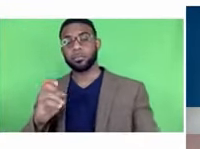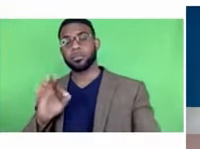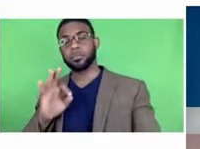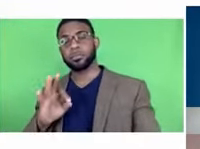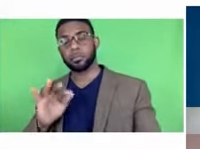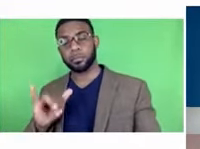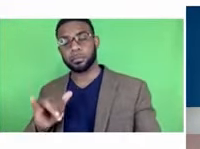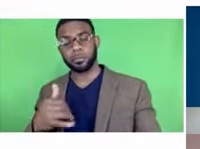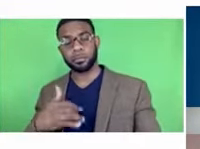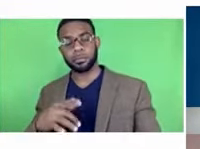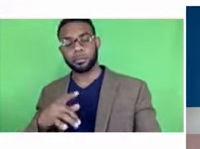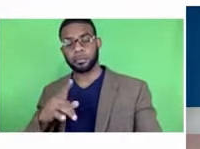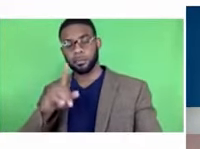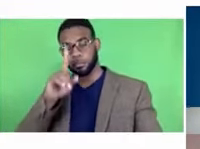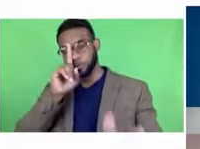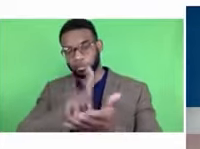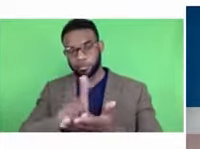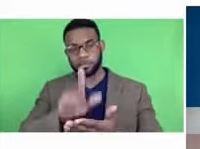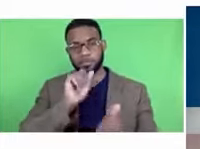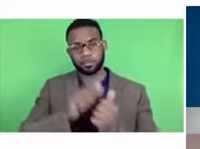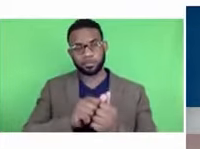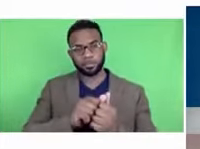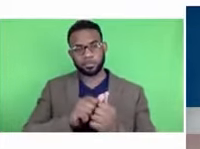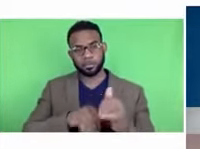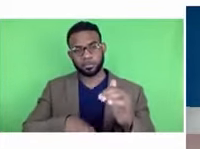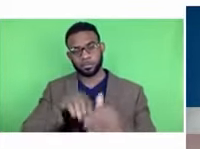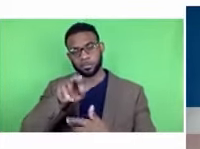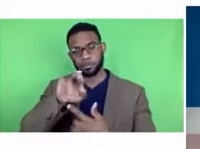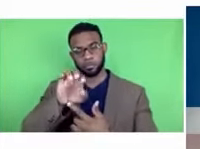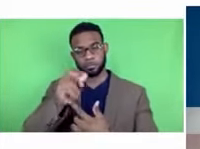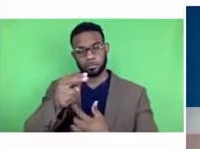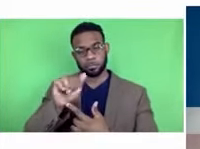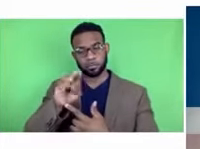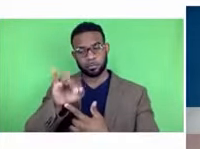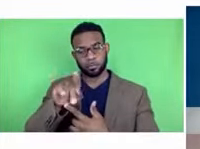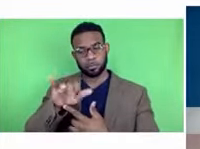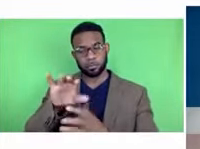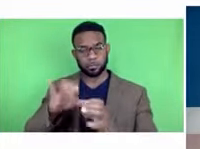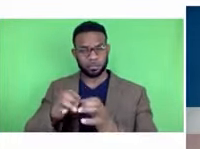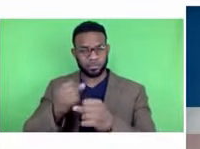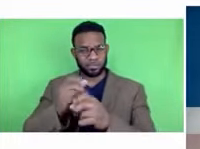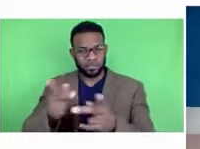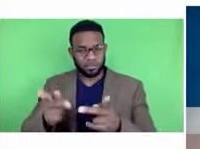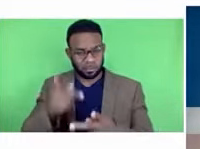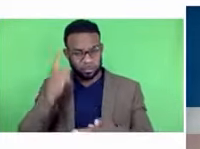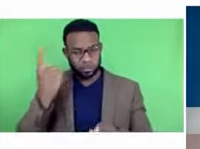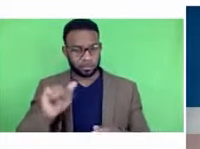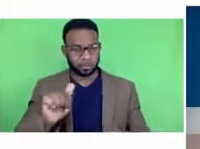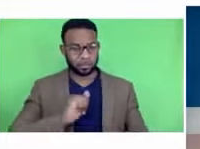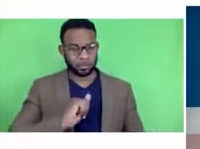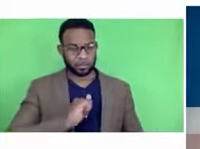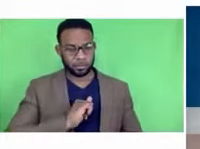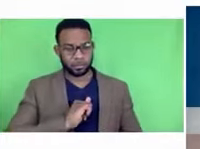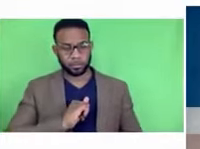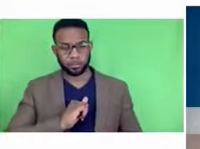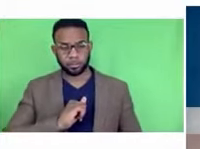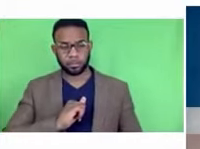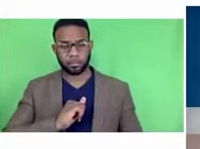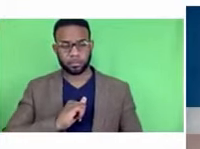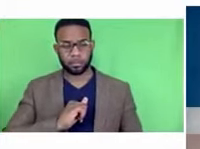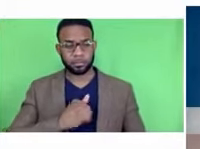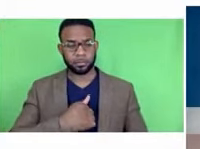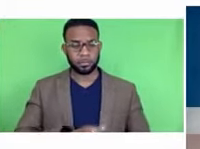that I'm so fond of is that with the reachAbility group, because it's a safe place for someone like myself or my colleague Nikki to be able to pick